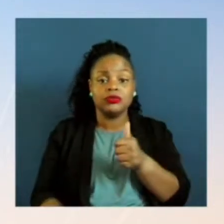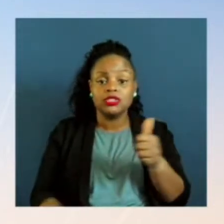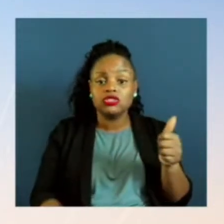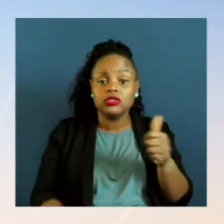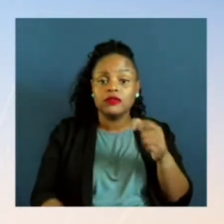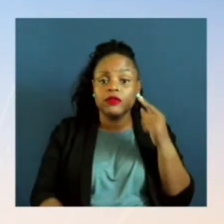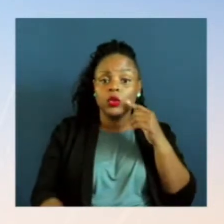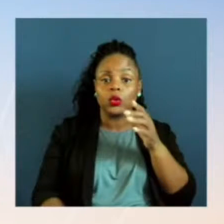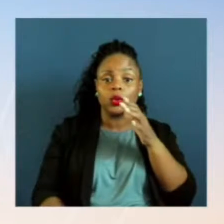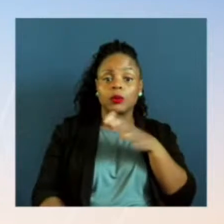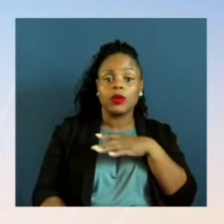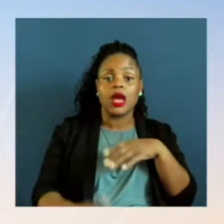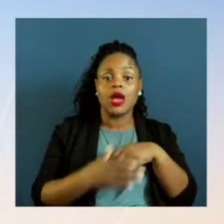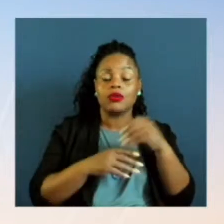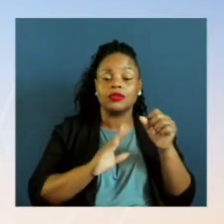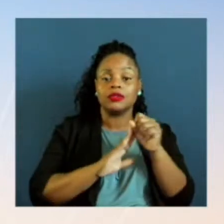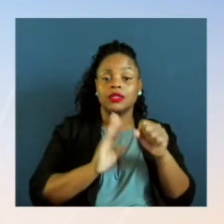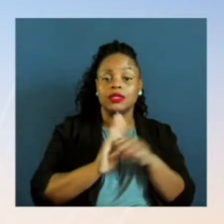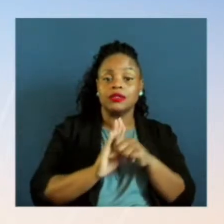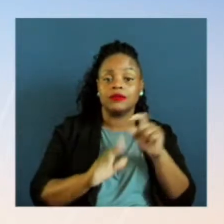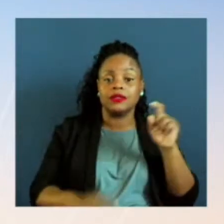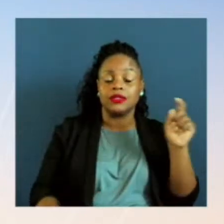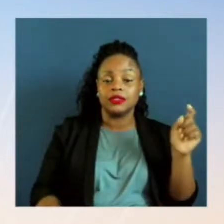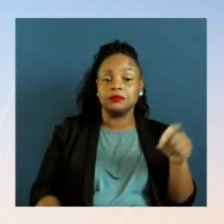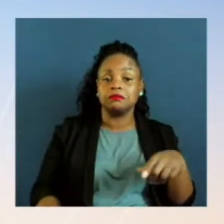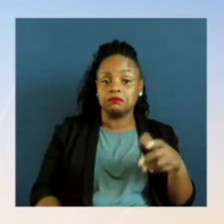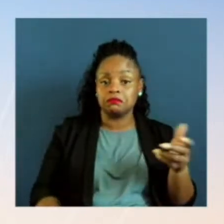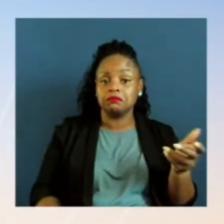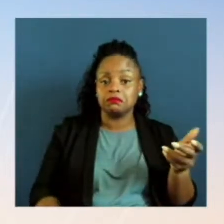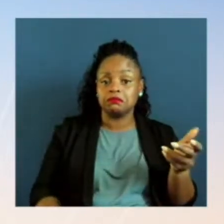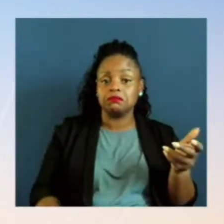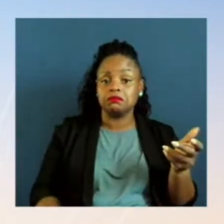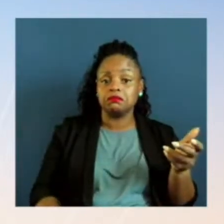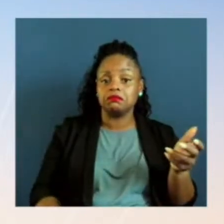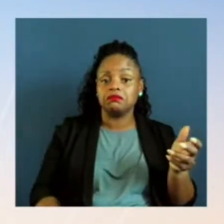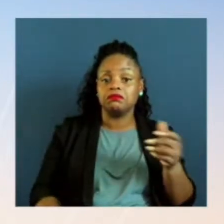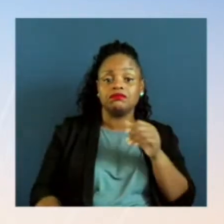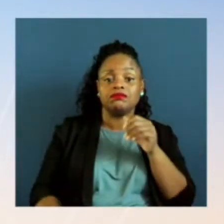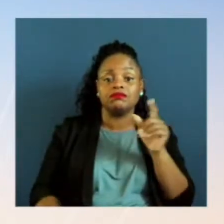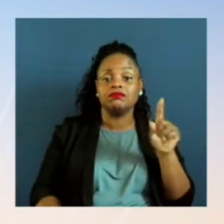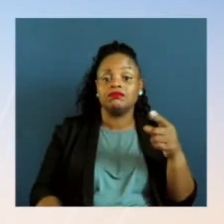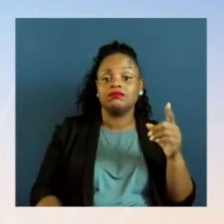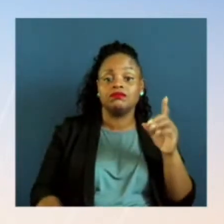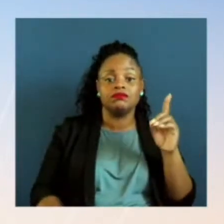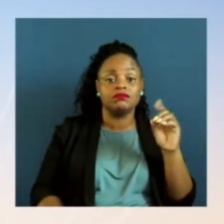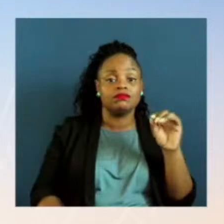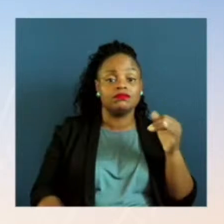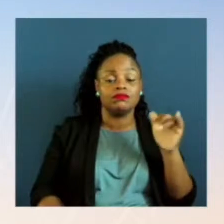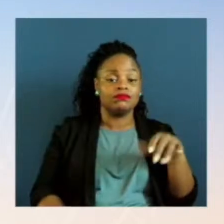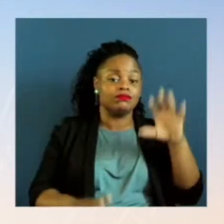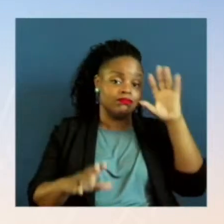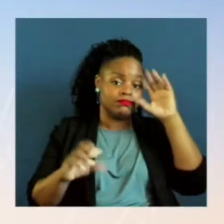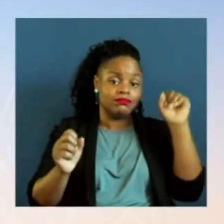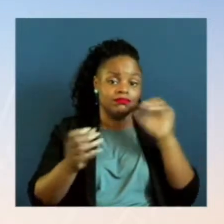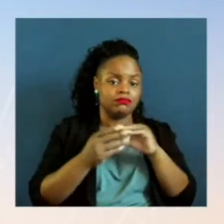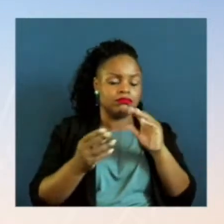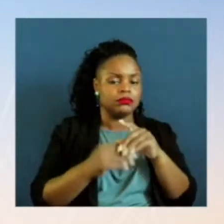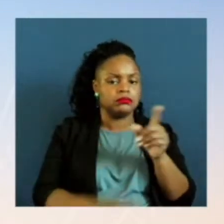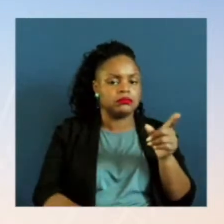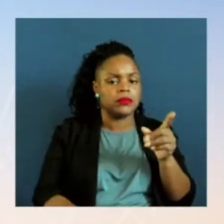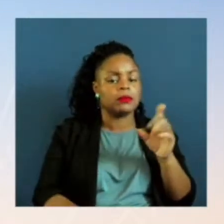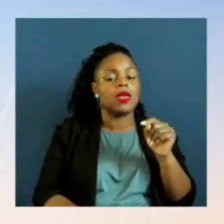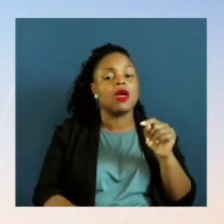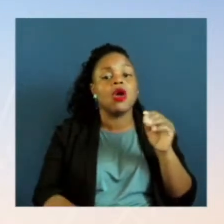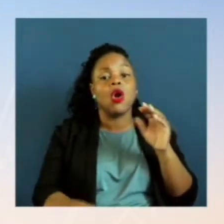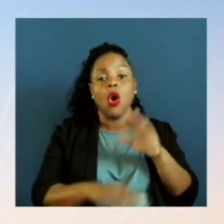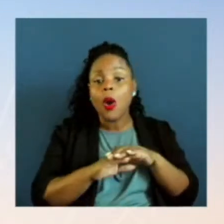great questions, and I would note that it wasn't just the Department of Justice that the president referenced in his statement on purpose, right? Because the Department of Health and